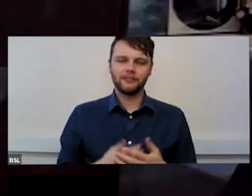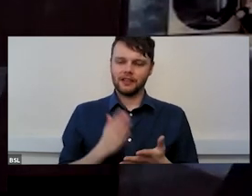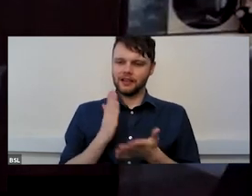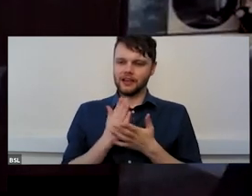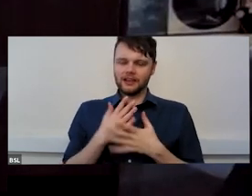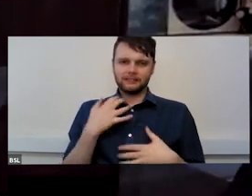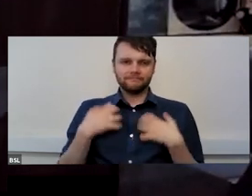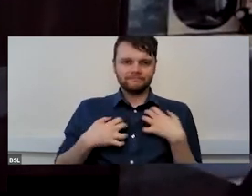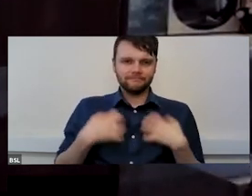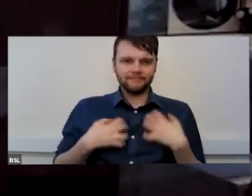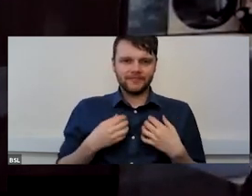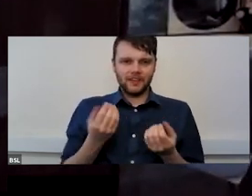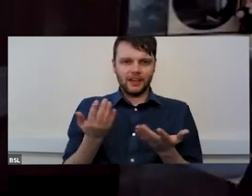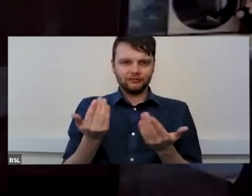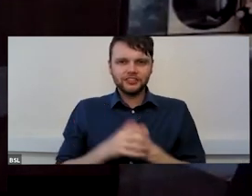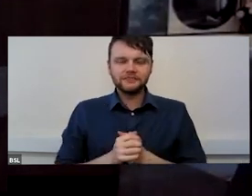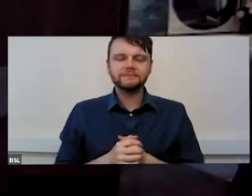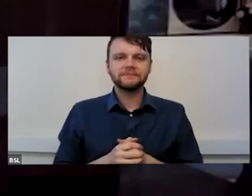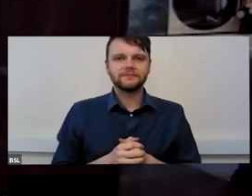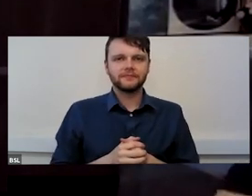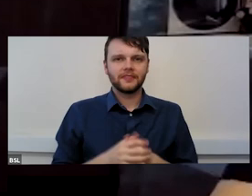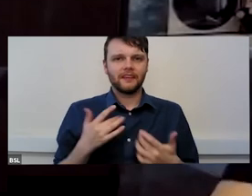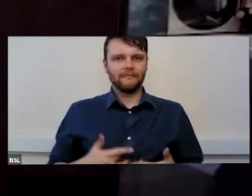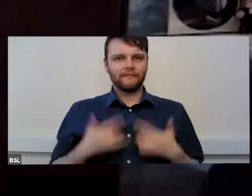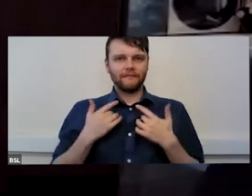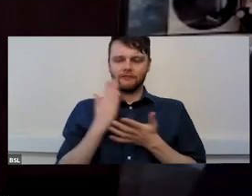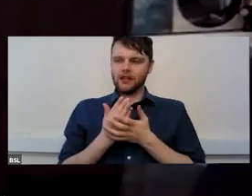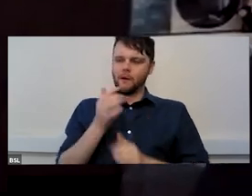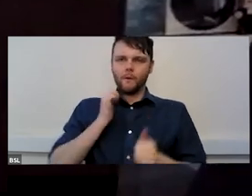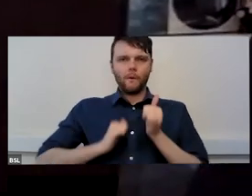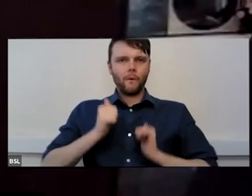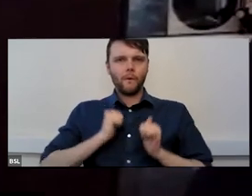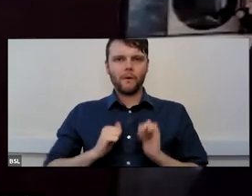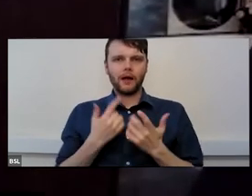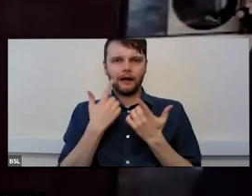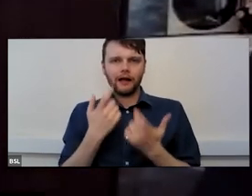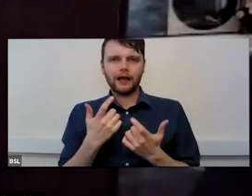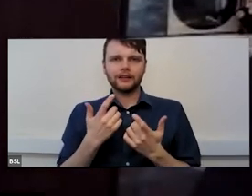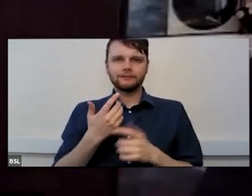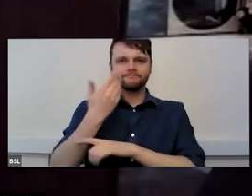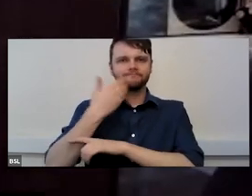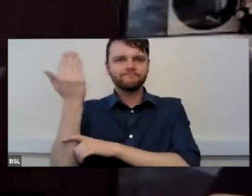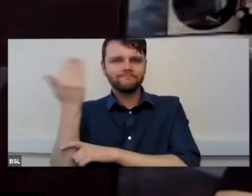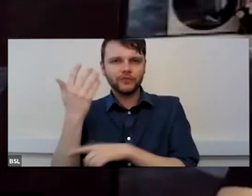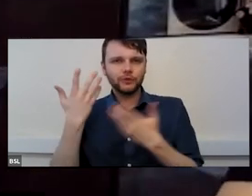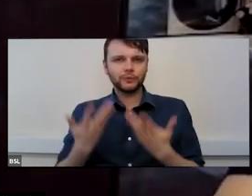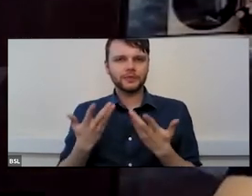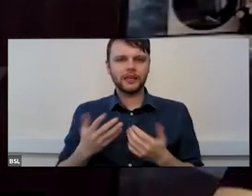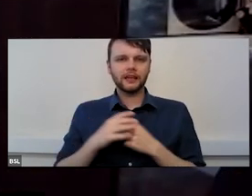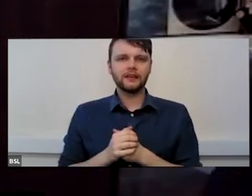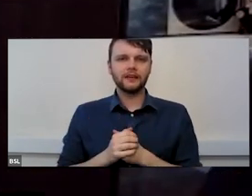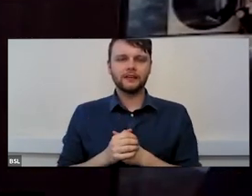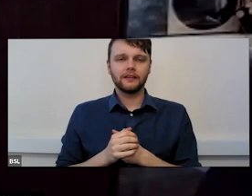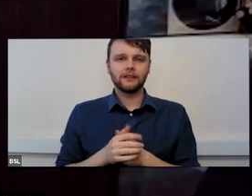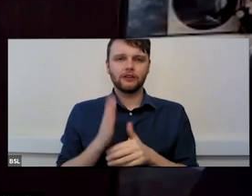generous introduction. And I feel extremely honored to be able to give this talk to a really,